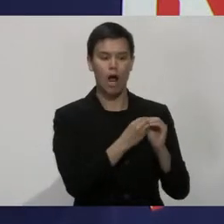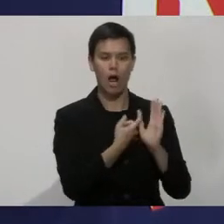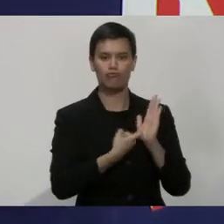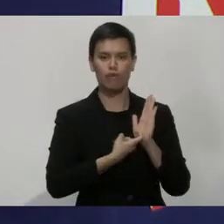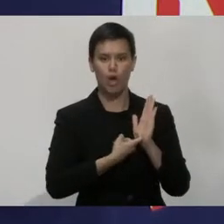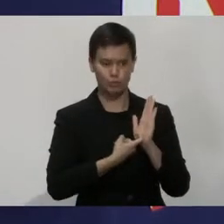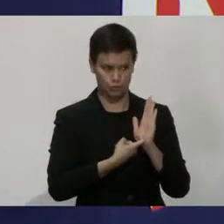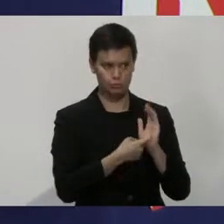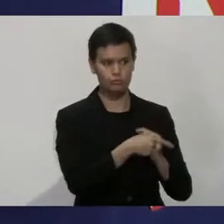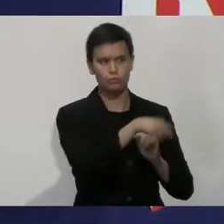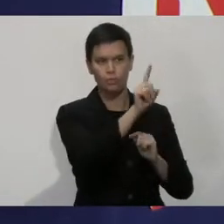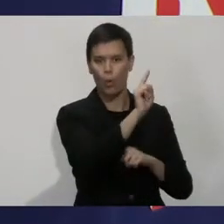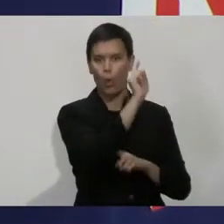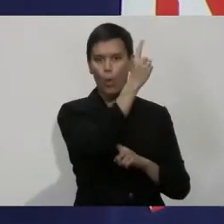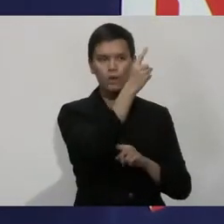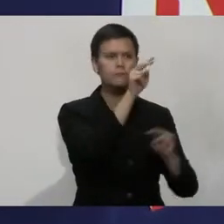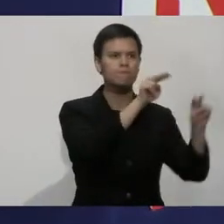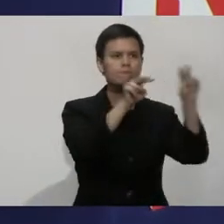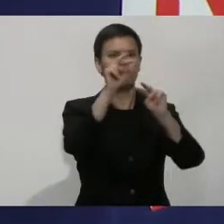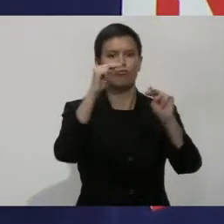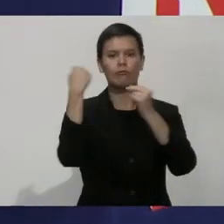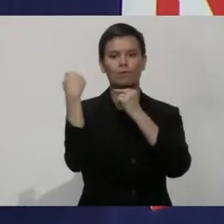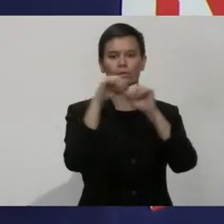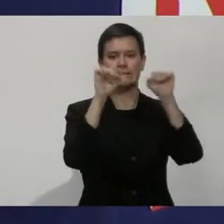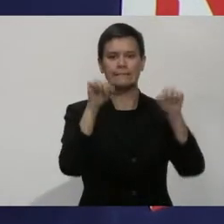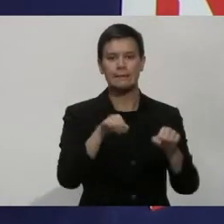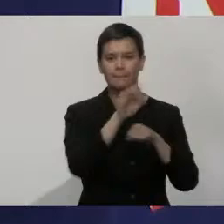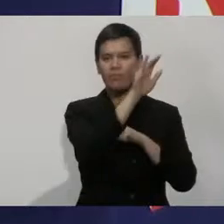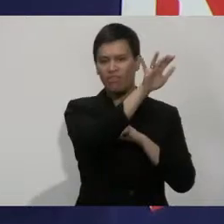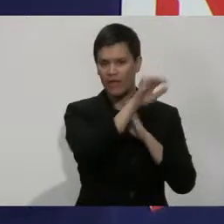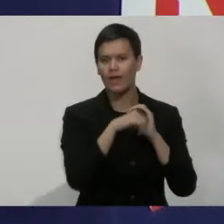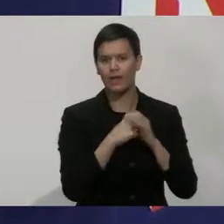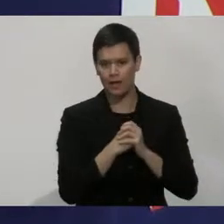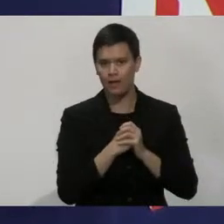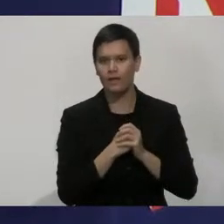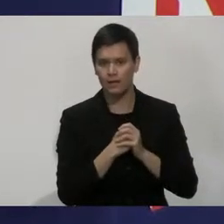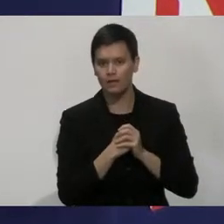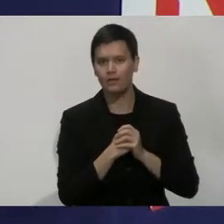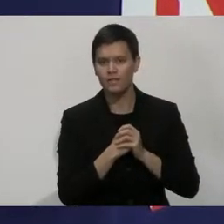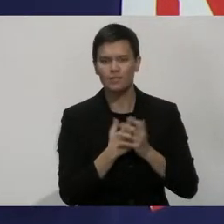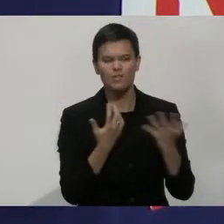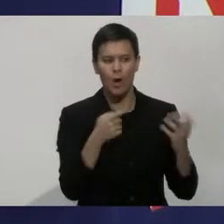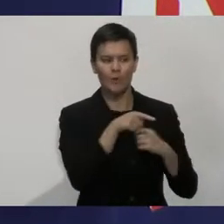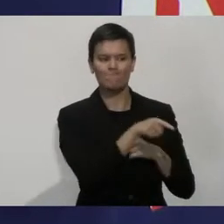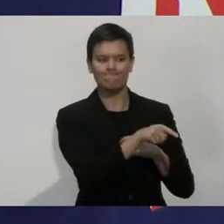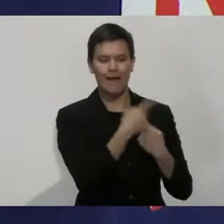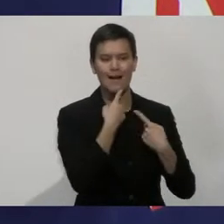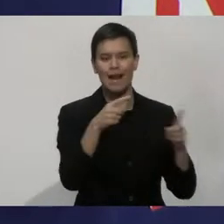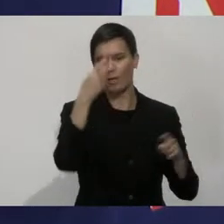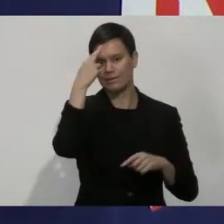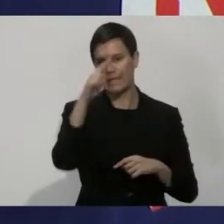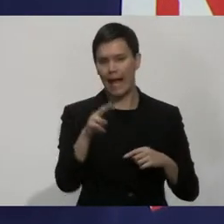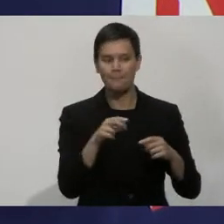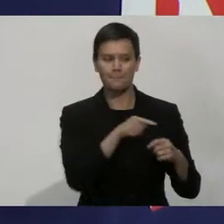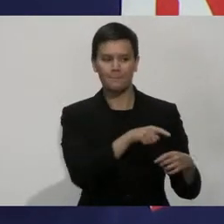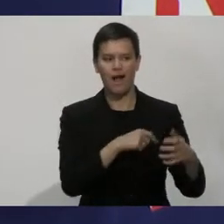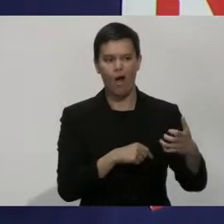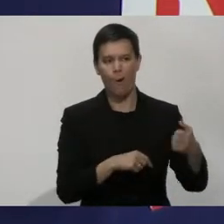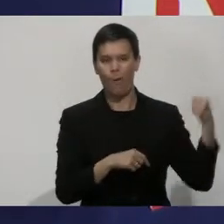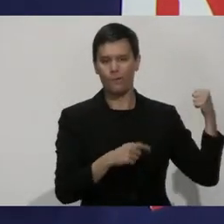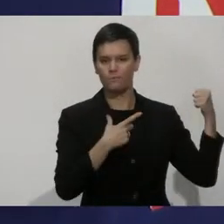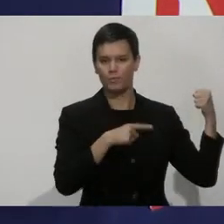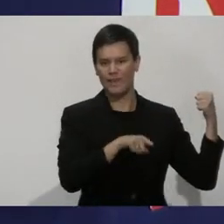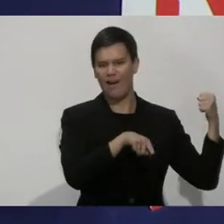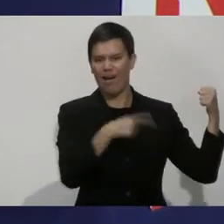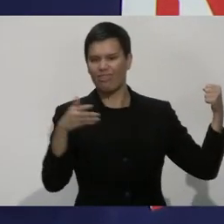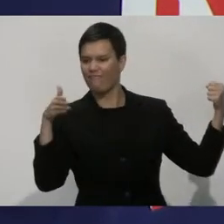on that quality assurance work that he's been doing. But I think the release was just slowed down by the fact that we're dealing with this so imminently, I